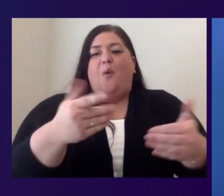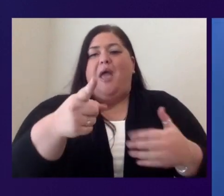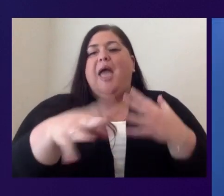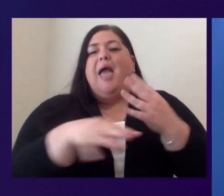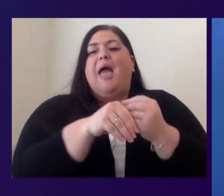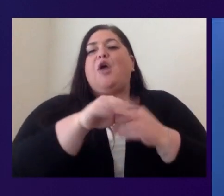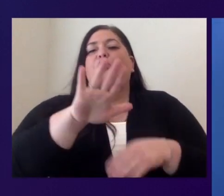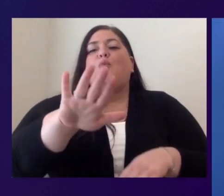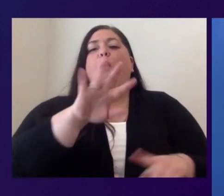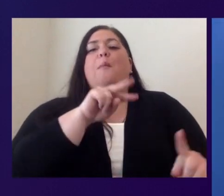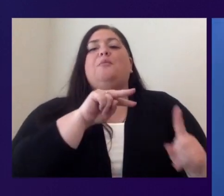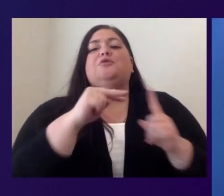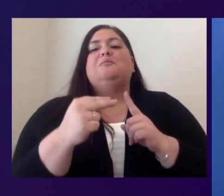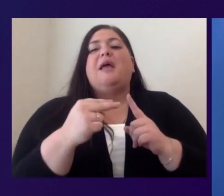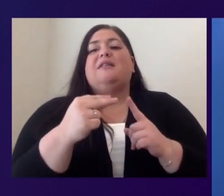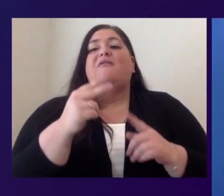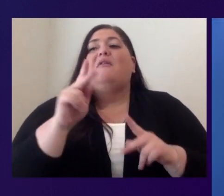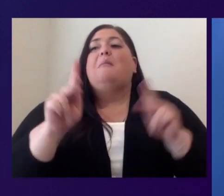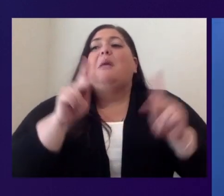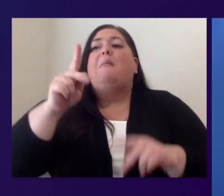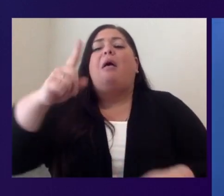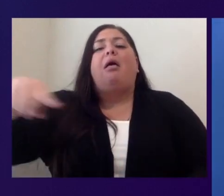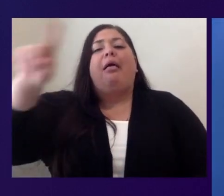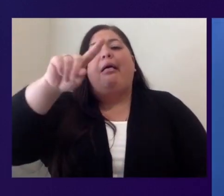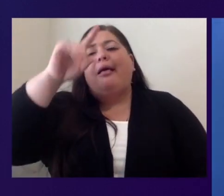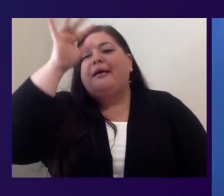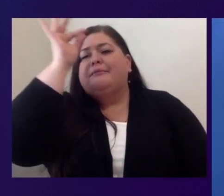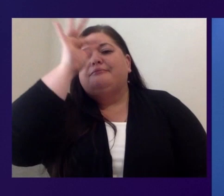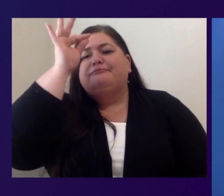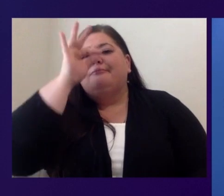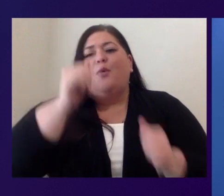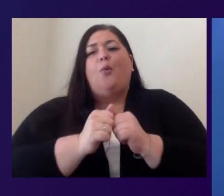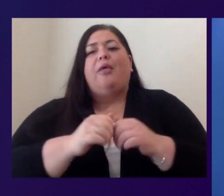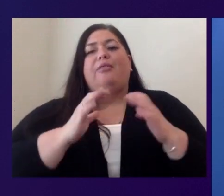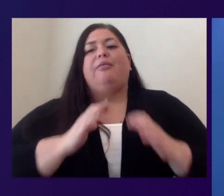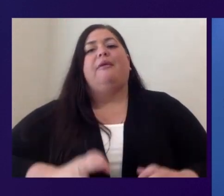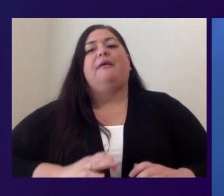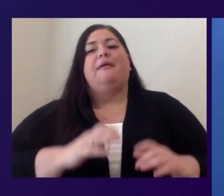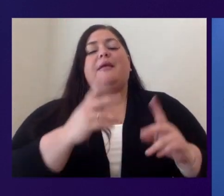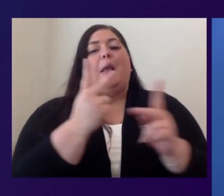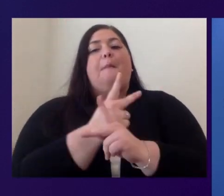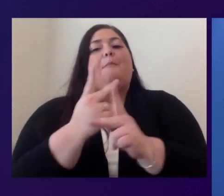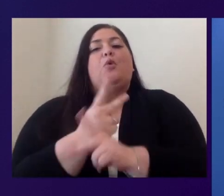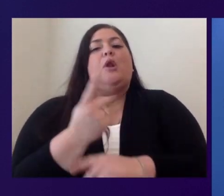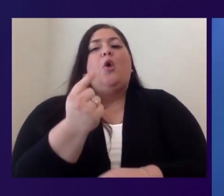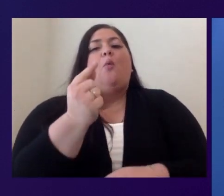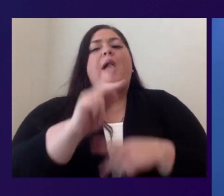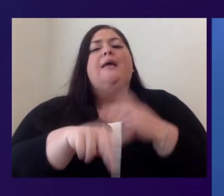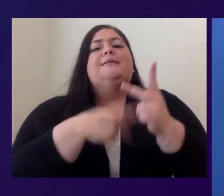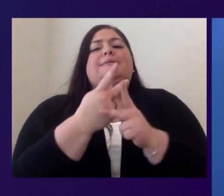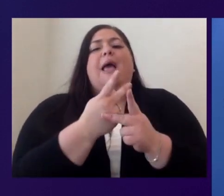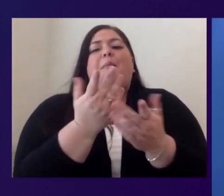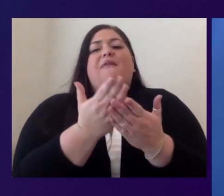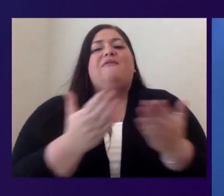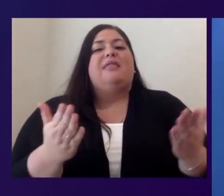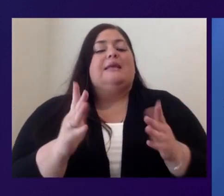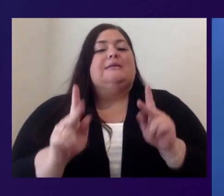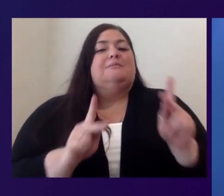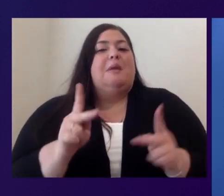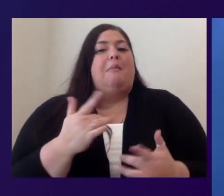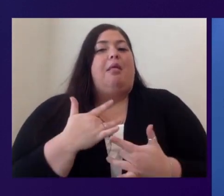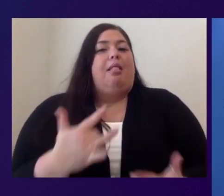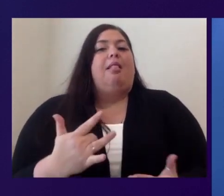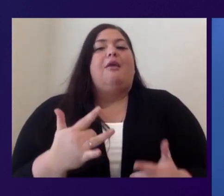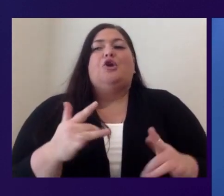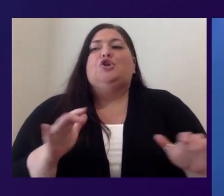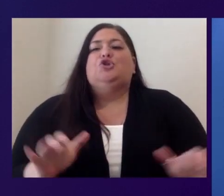that are maybe unfamiliar with end-user computing. What types of things are people doing with end-user computing? What types